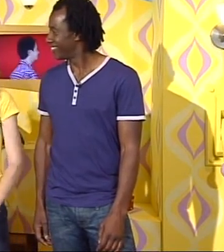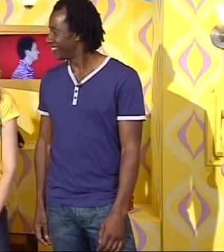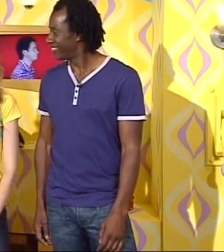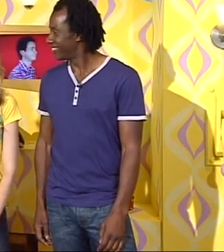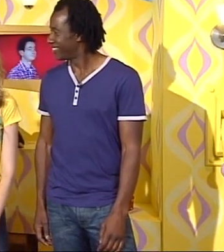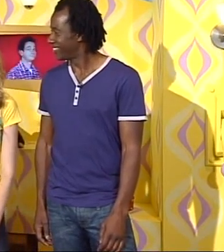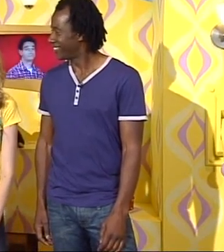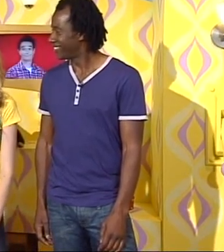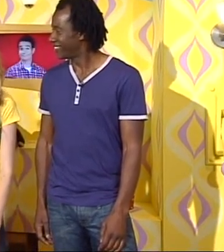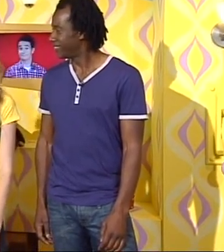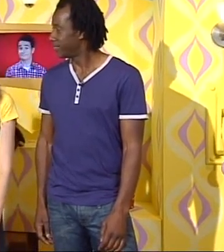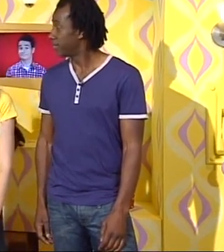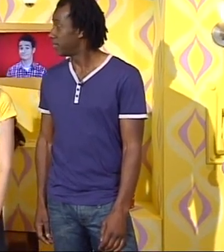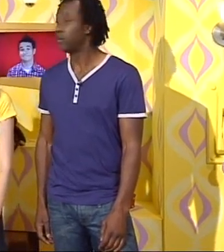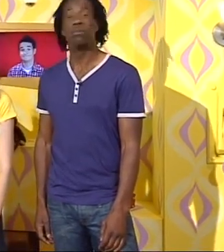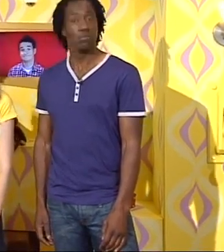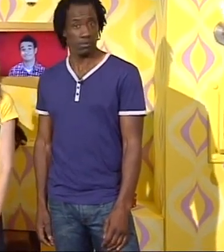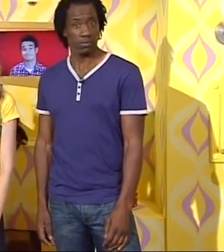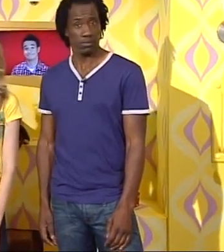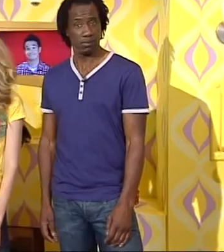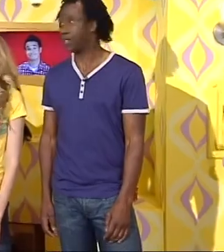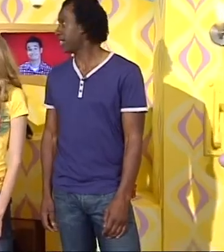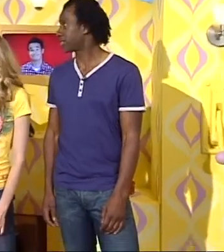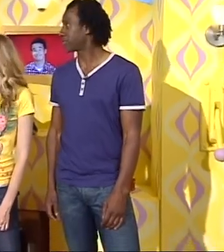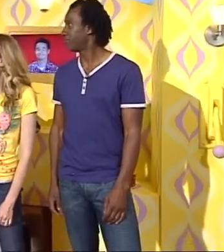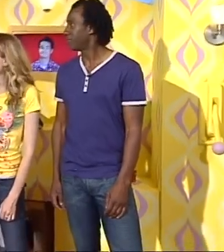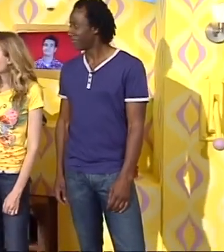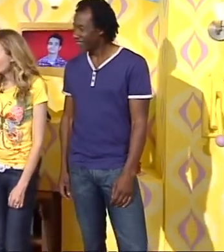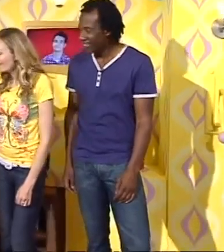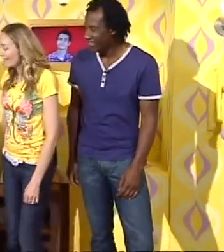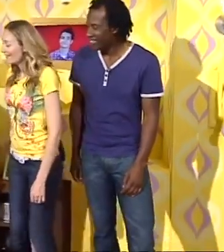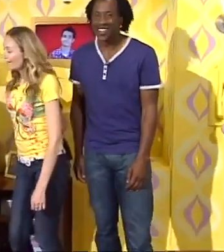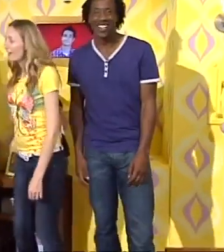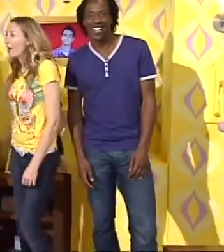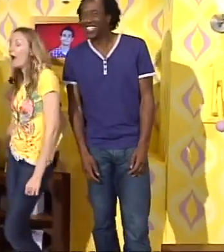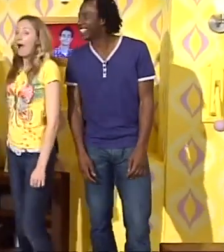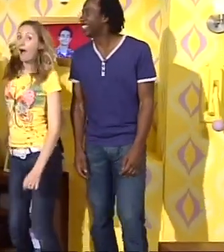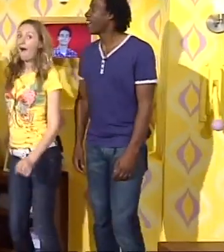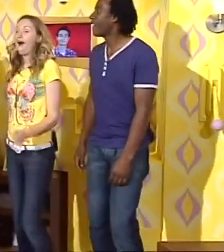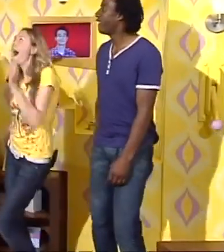say something that the person wearing the hat might say. Are we ready, guys? Yes. Off we go.